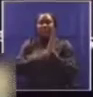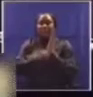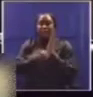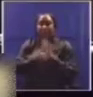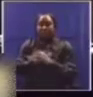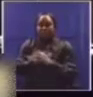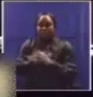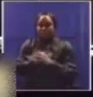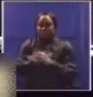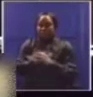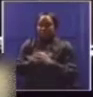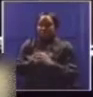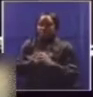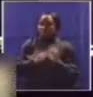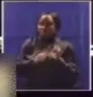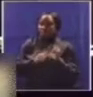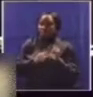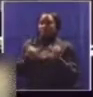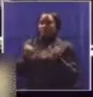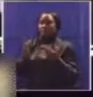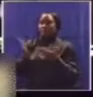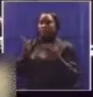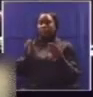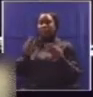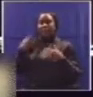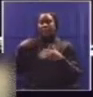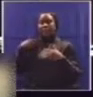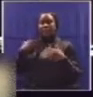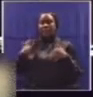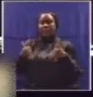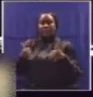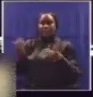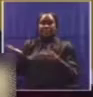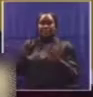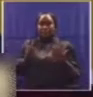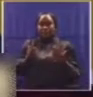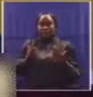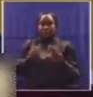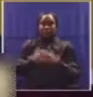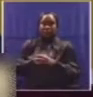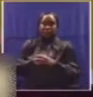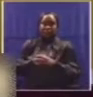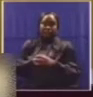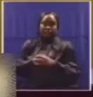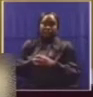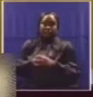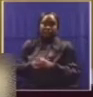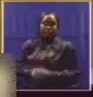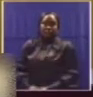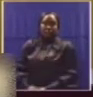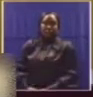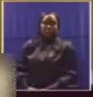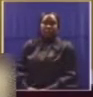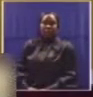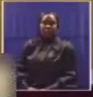I now recognize the Honorable Minister of Health, who will introduce the debate. The Honorable Minister.